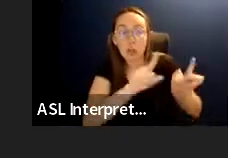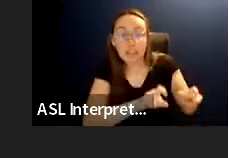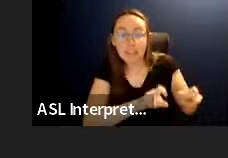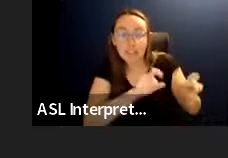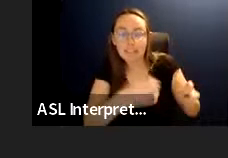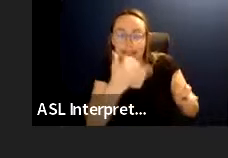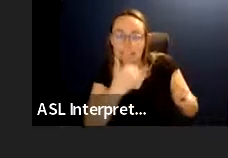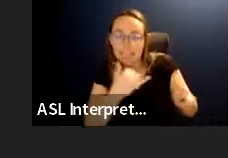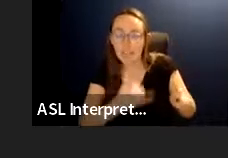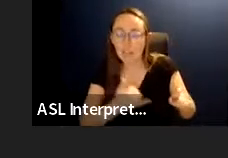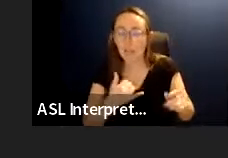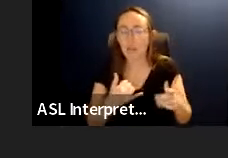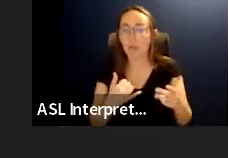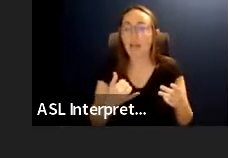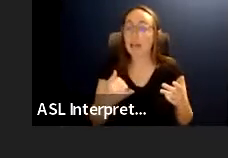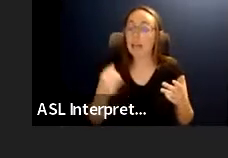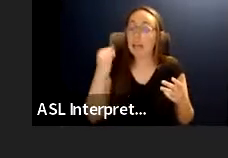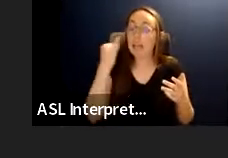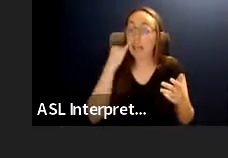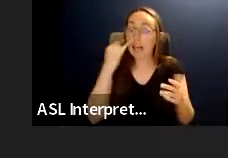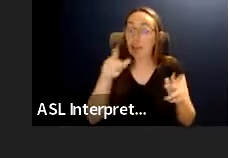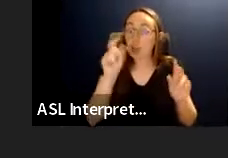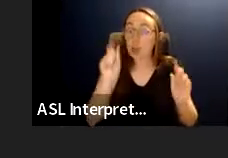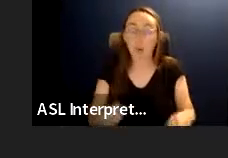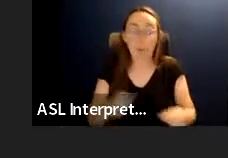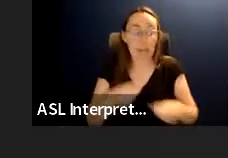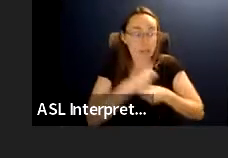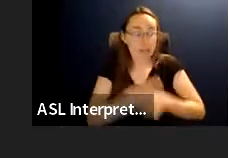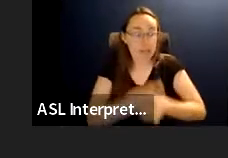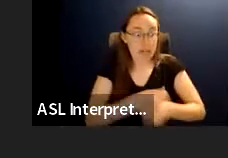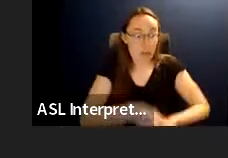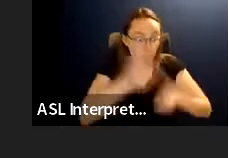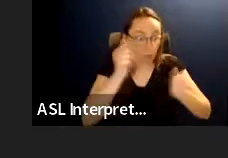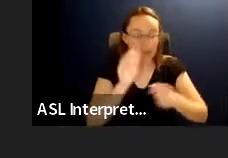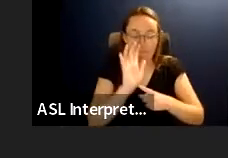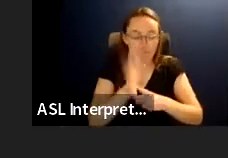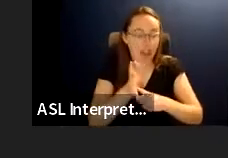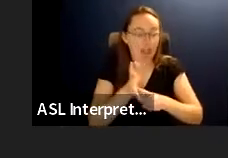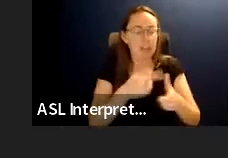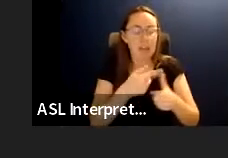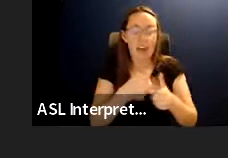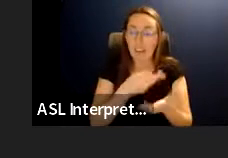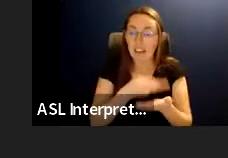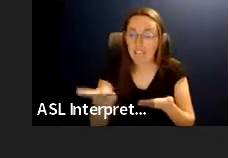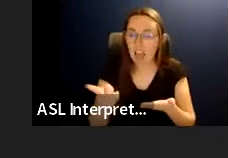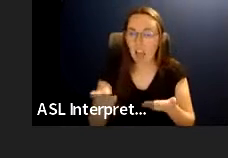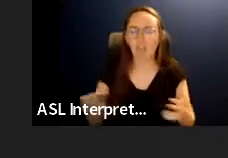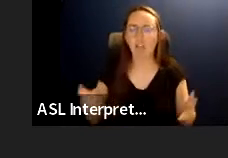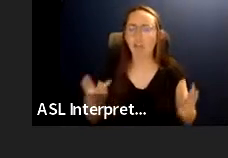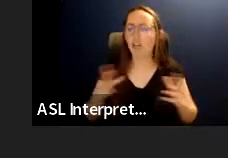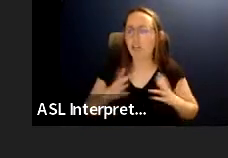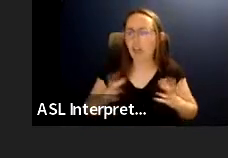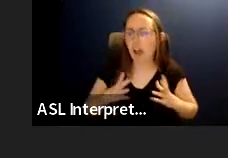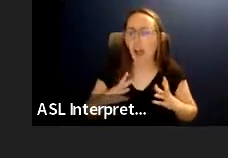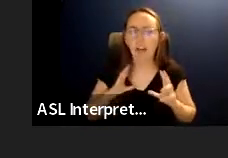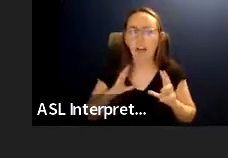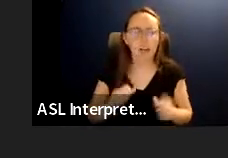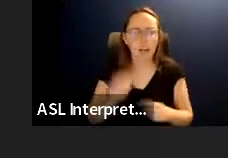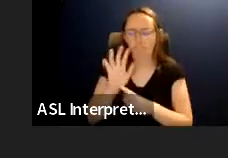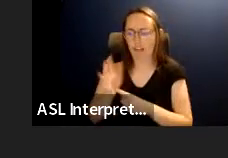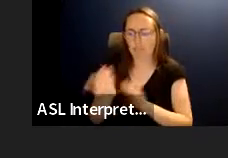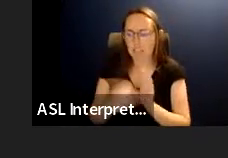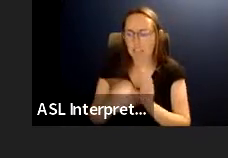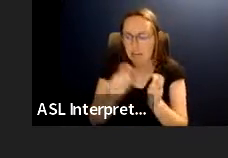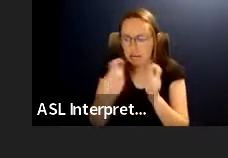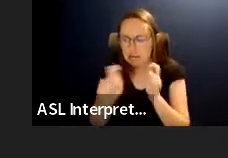fast, rapid fabrication, if you only spent 5 minutes making something, you would be more inclined to spend another 5 minutes to modify